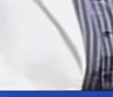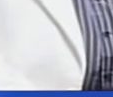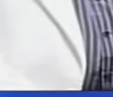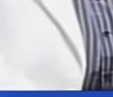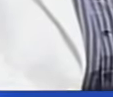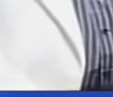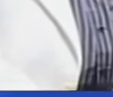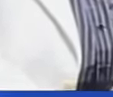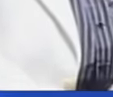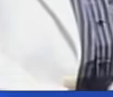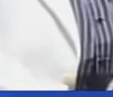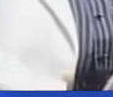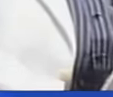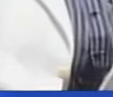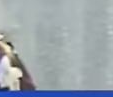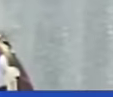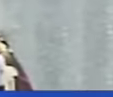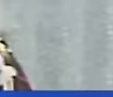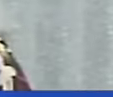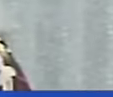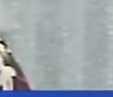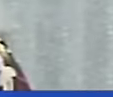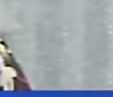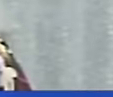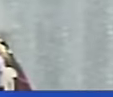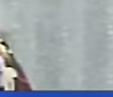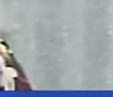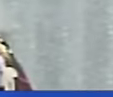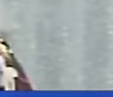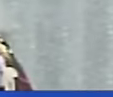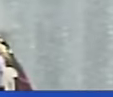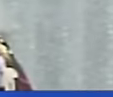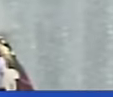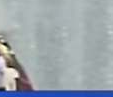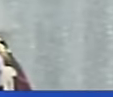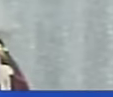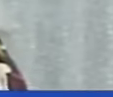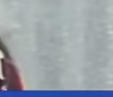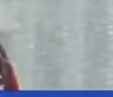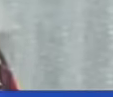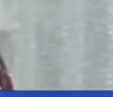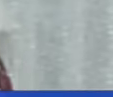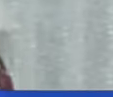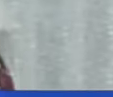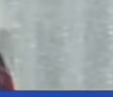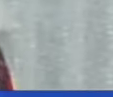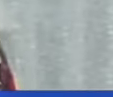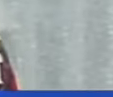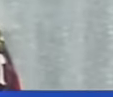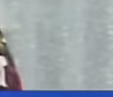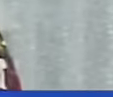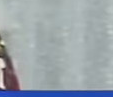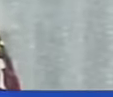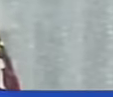have been sentenced to jail. We shall proceed to jail on Thursday if there are no solutions. And for us, we are proud to do